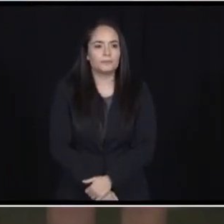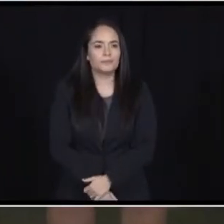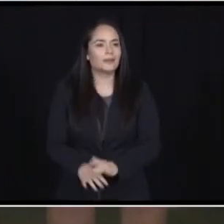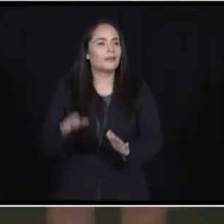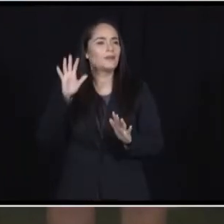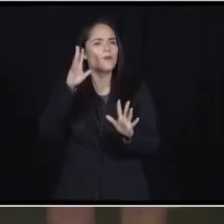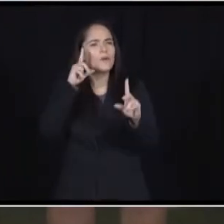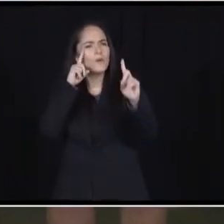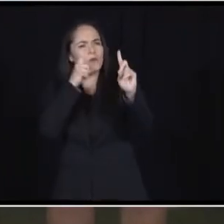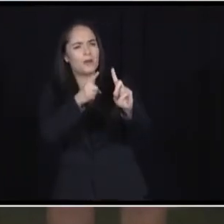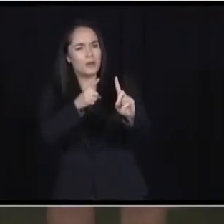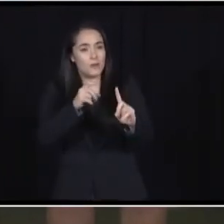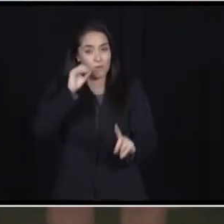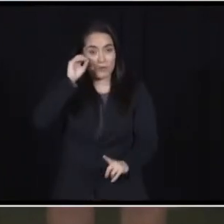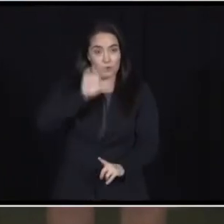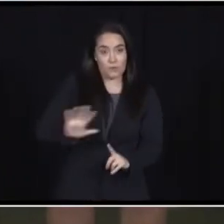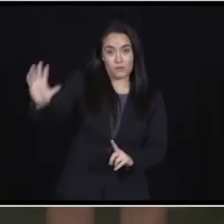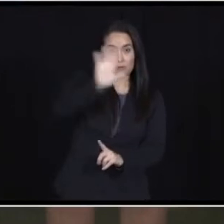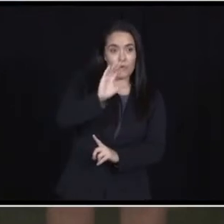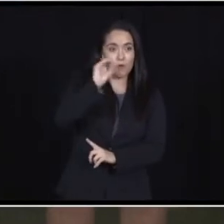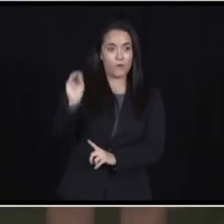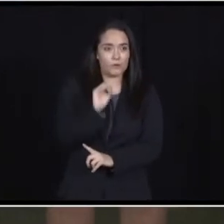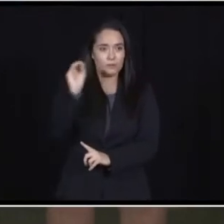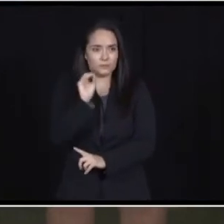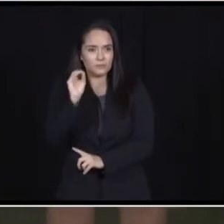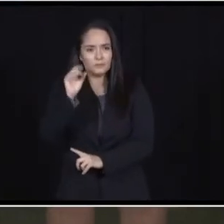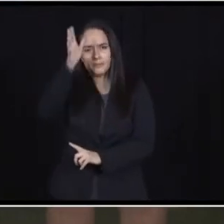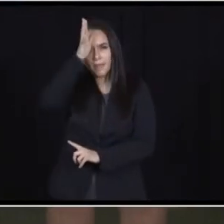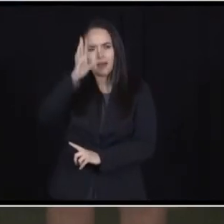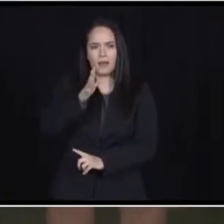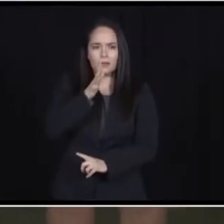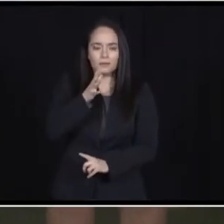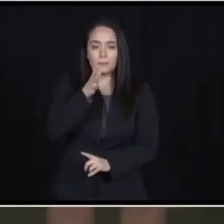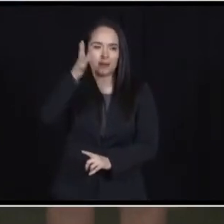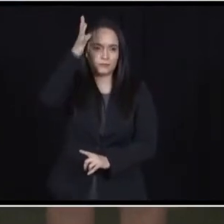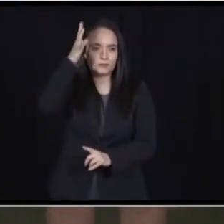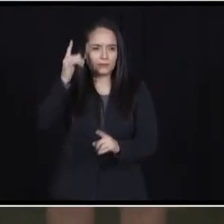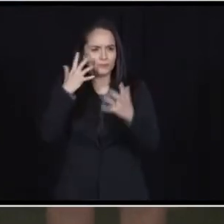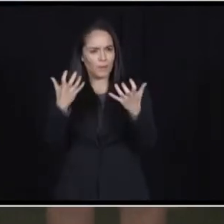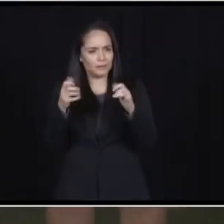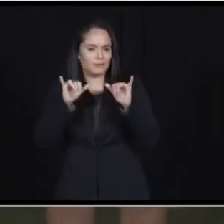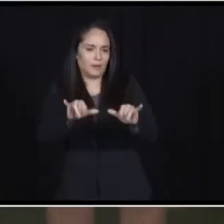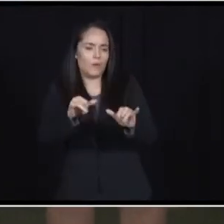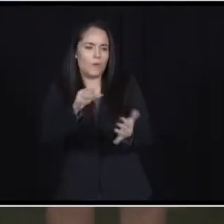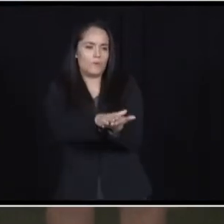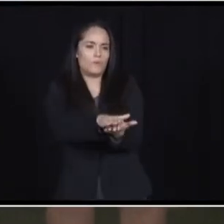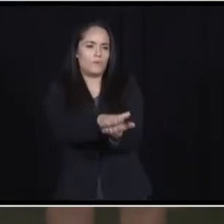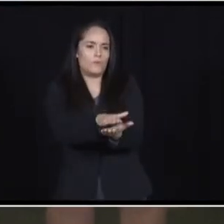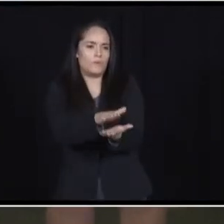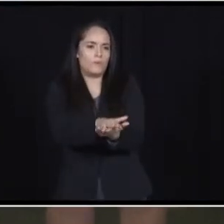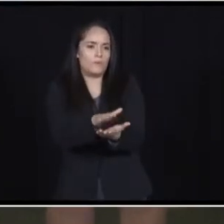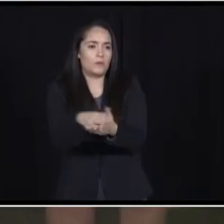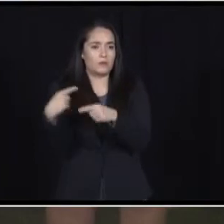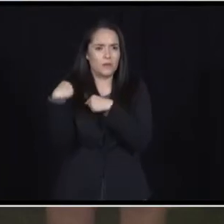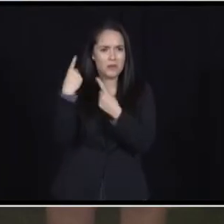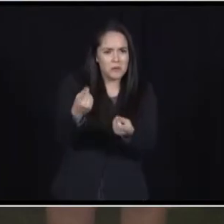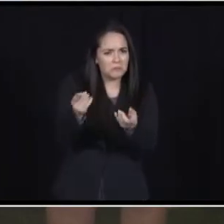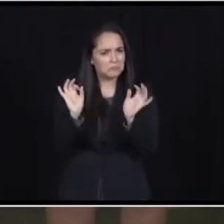there is parents want their kids in school. And, it's working well. Out of the